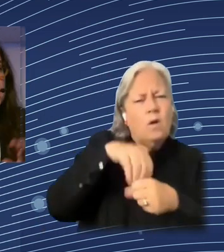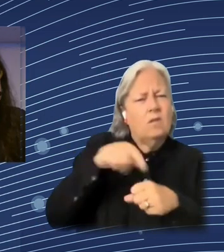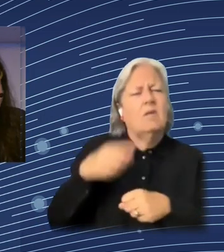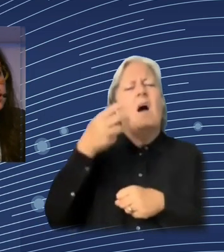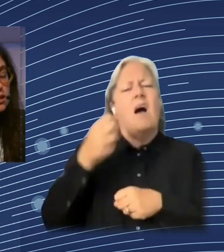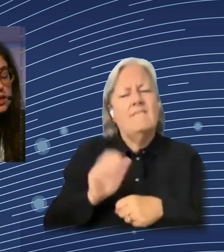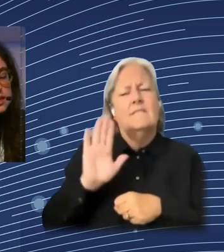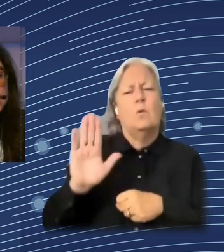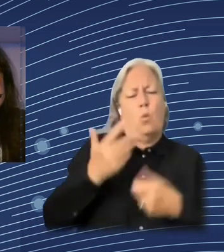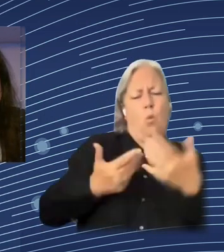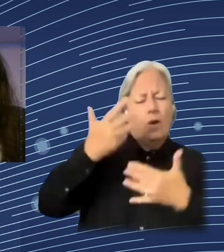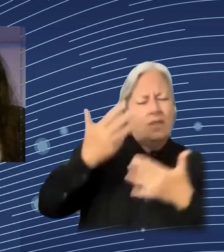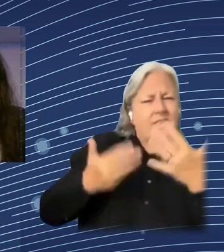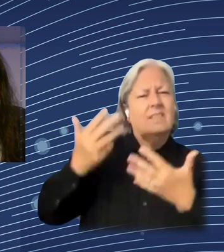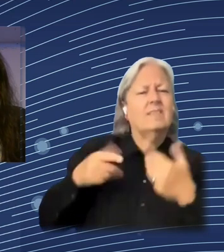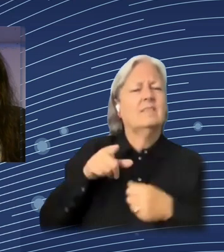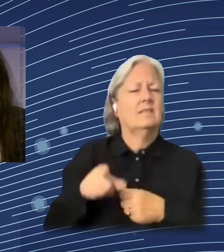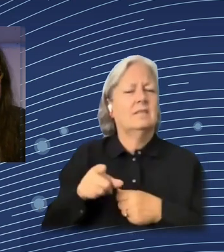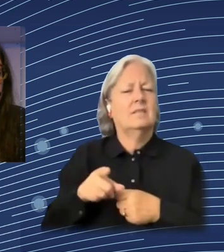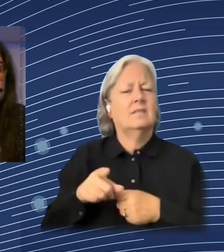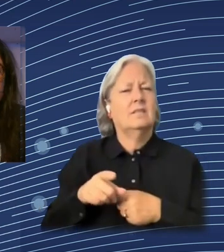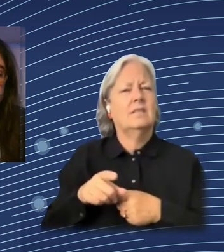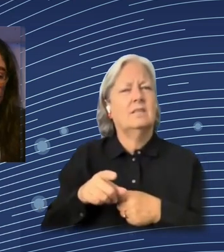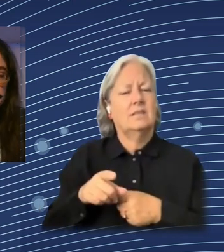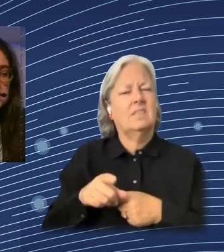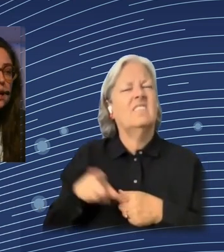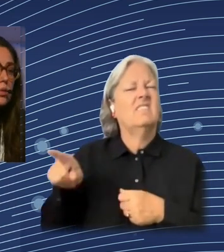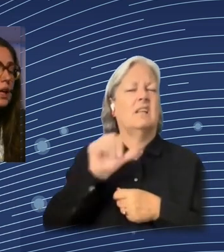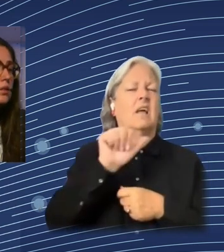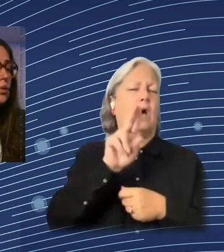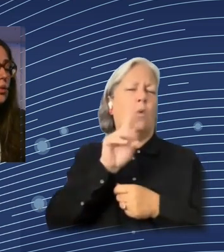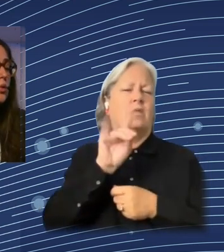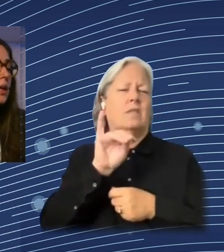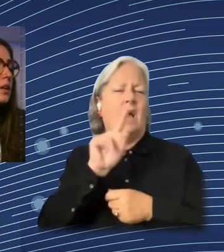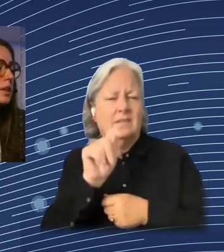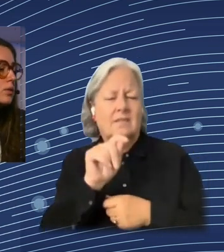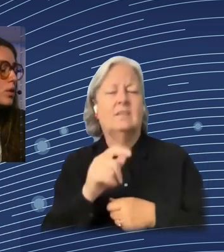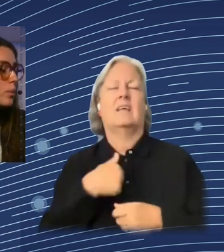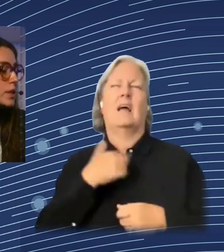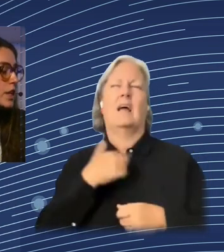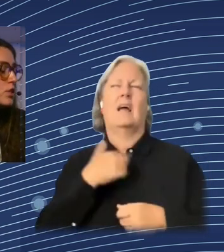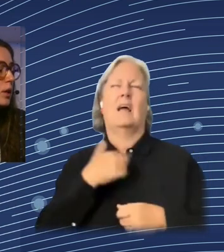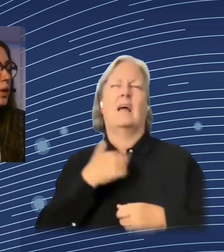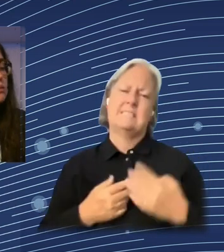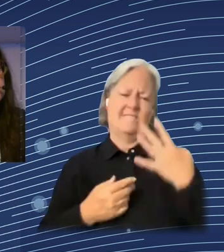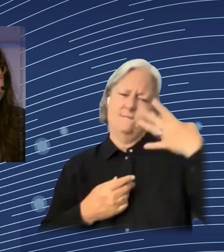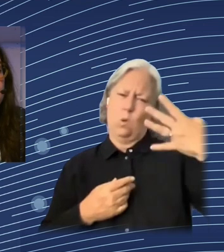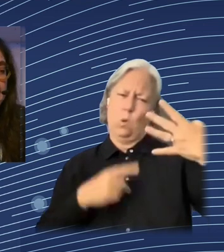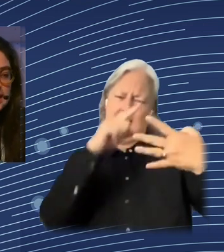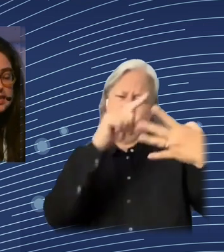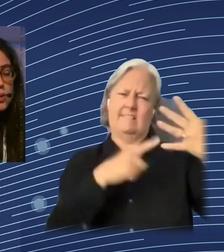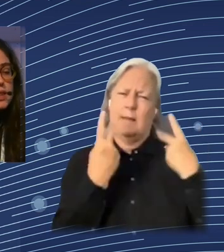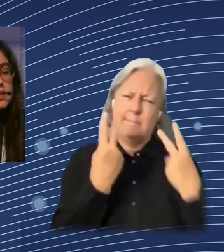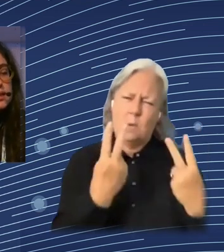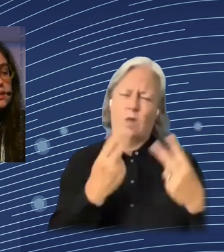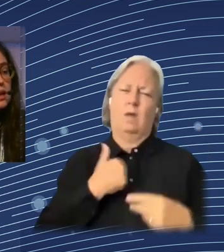auditing and adversarial auditing, there's like four main points that I would like to bring here into the conversation that we, from